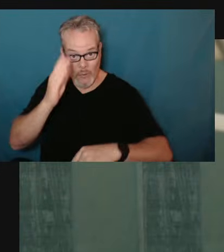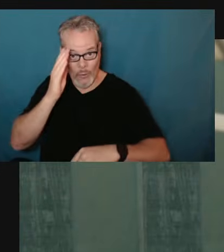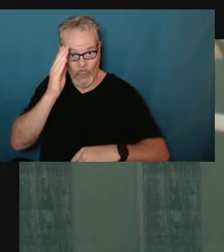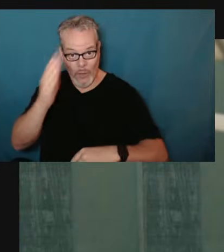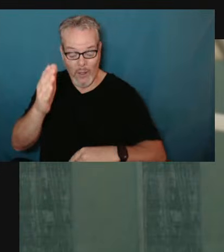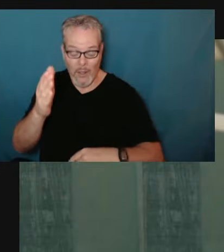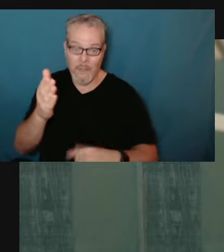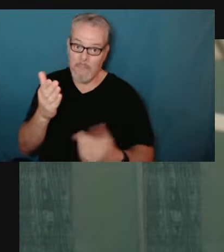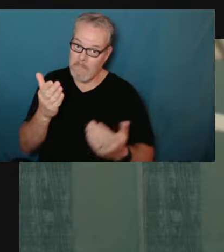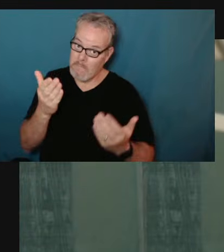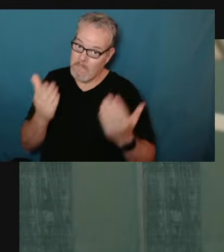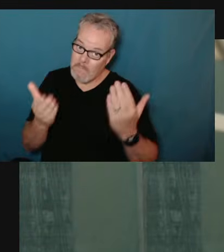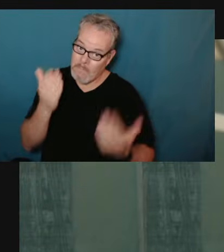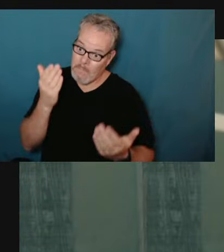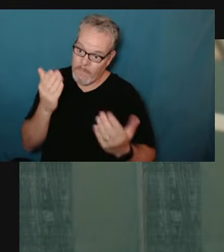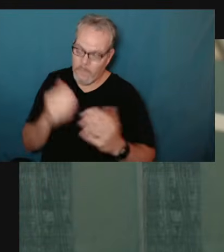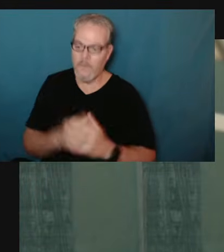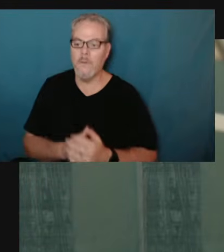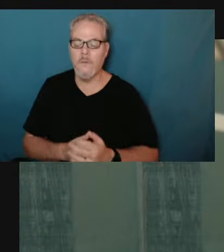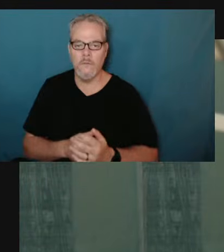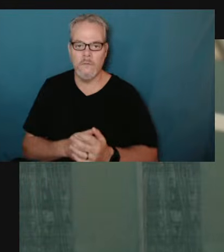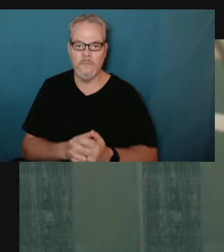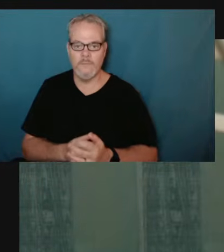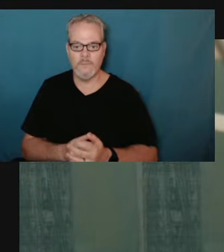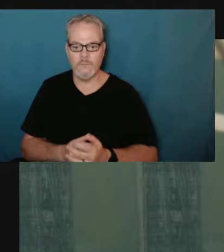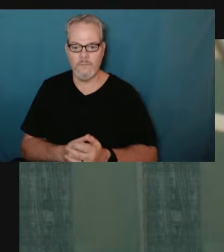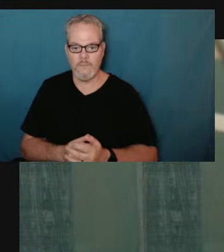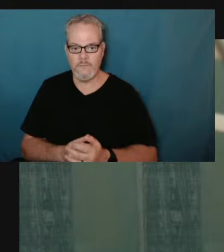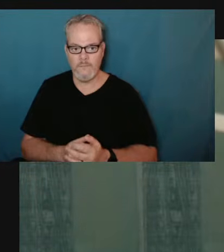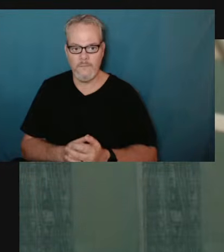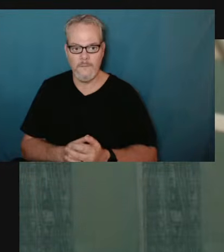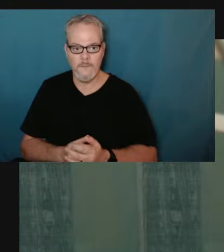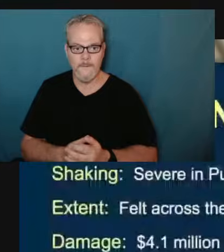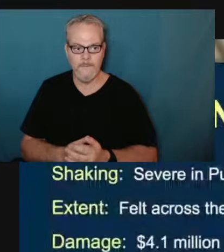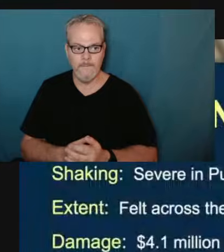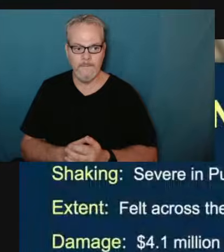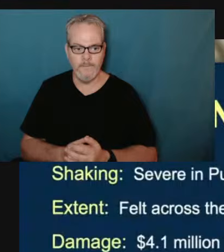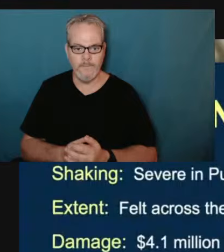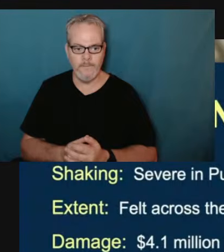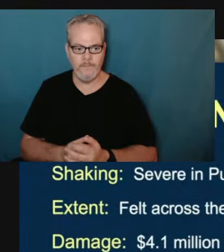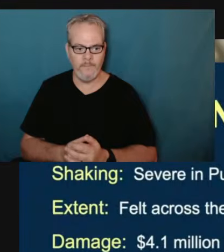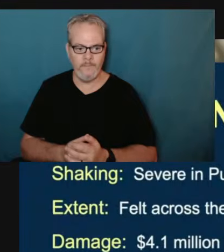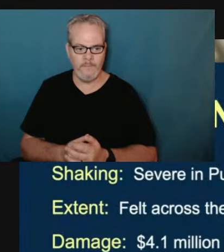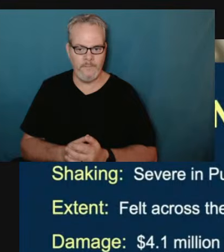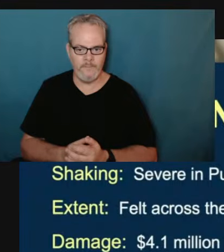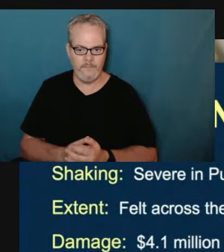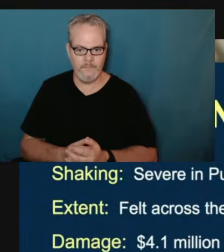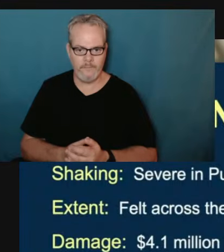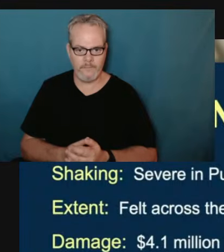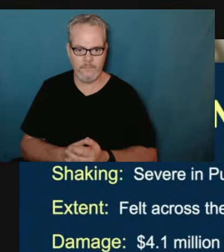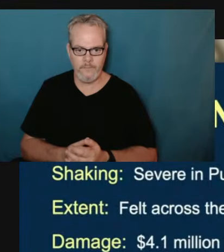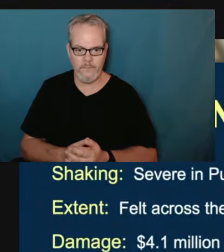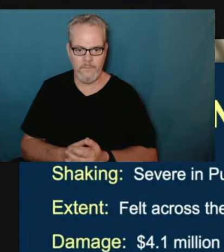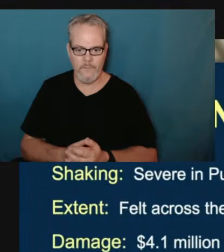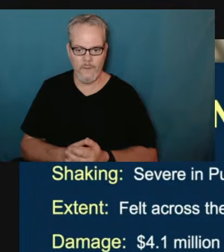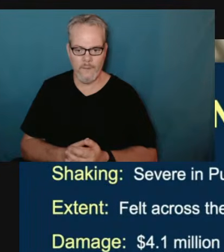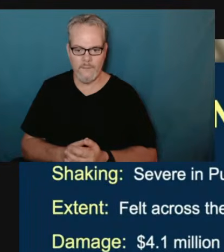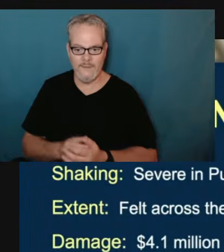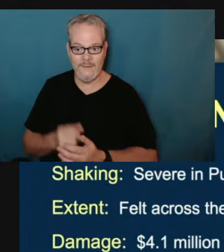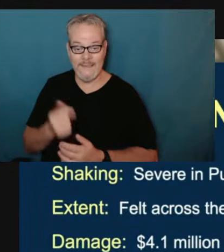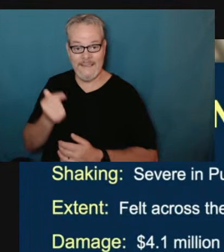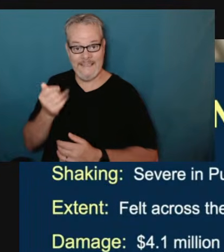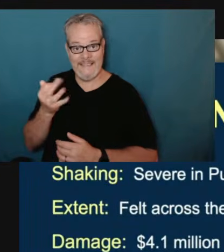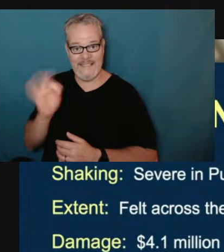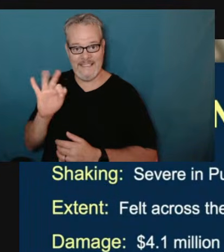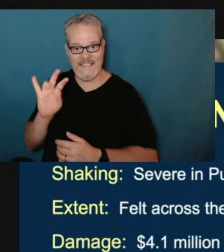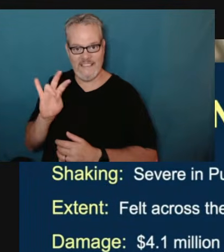in context, and Cindy introduced this as well. So, this 1975 earthquake was one of the largest ever